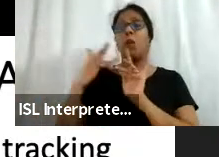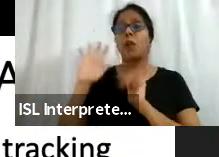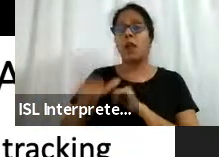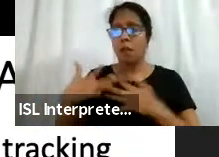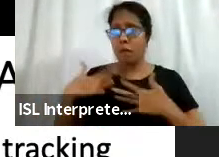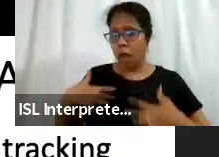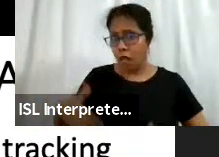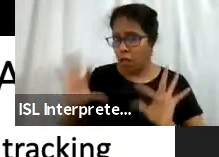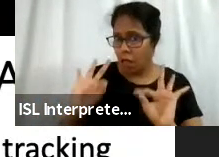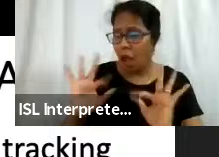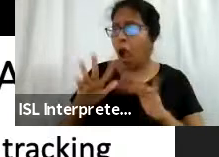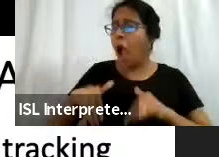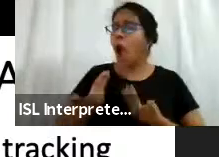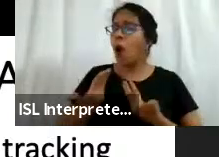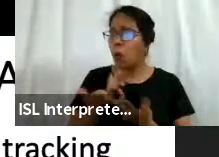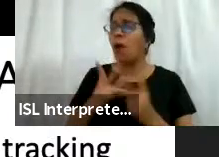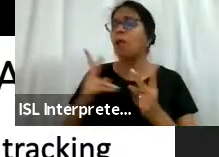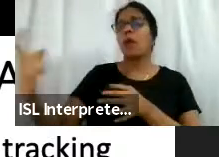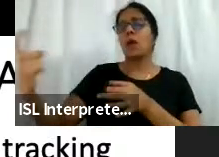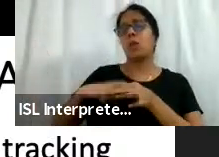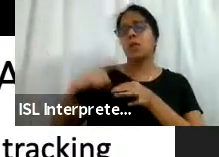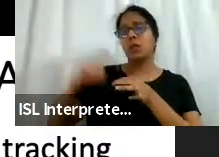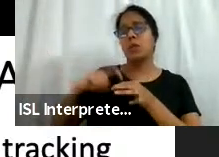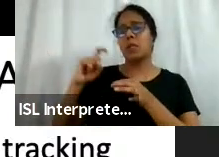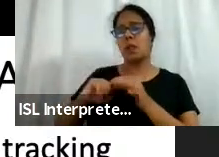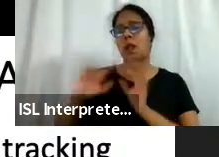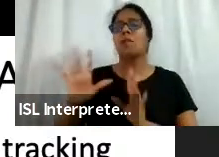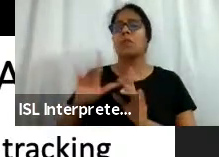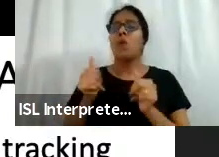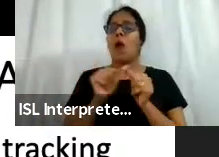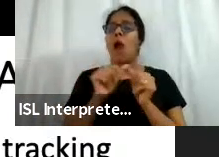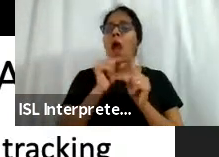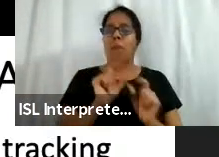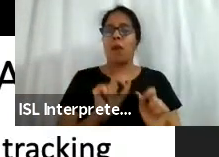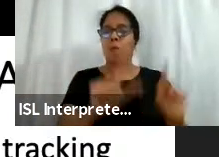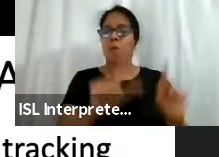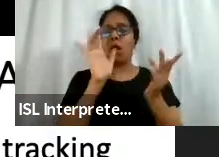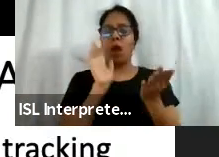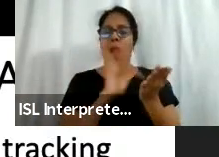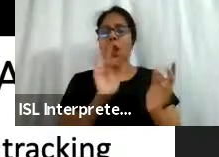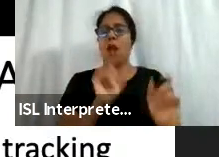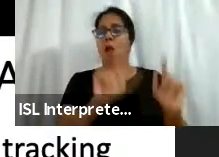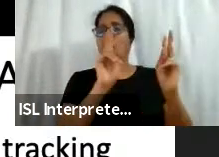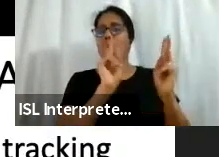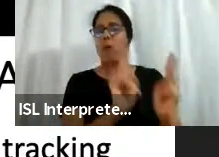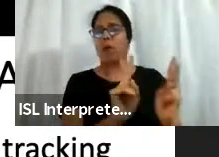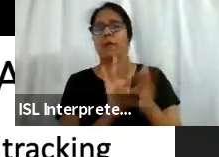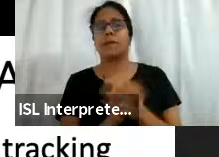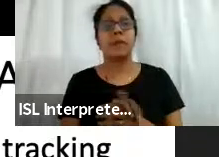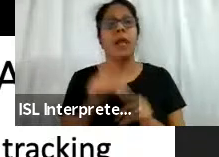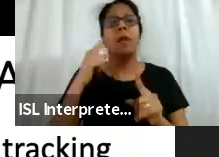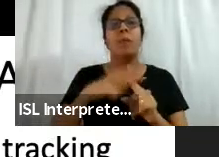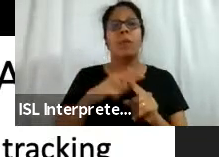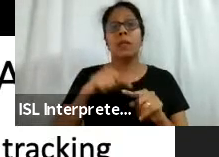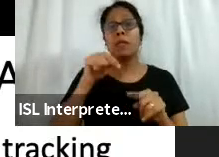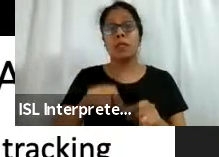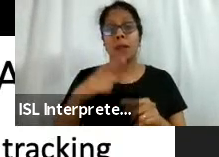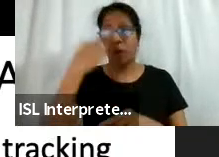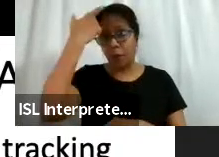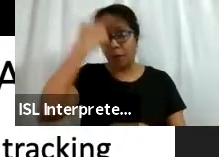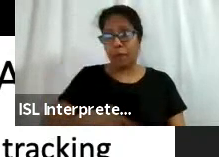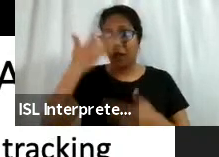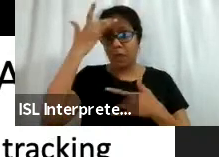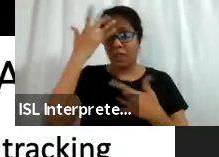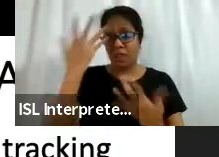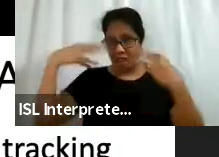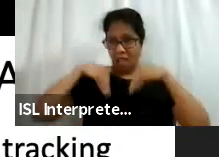That's why you need this app to be on. Then patients should always wear triple layer medical mask. It is advised